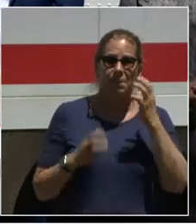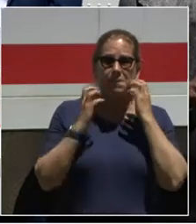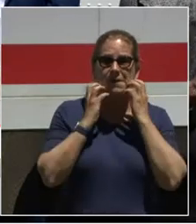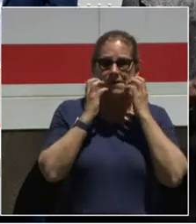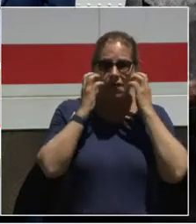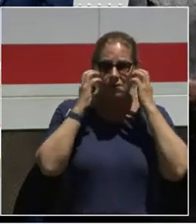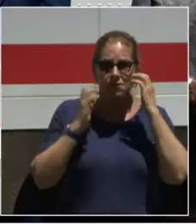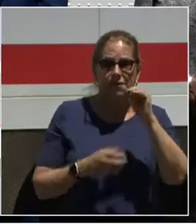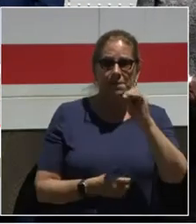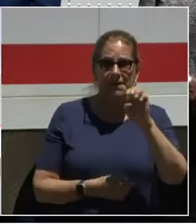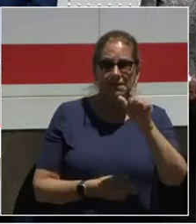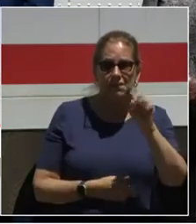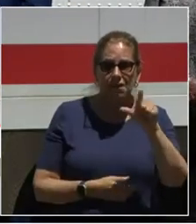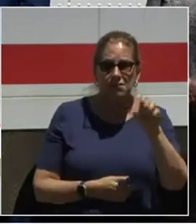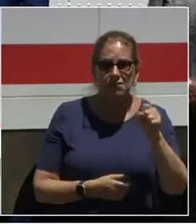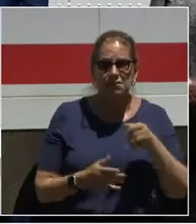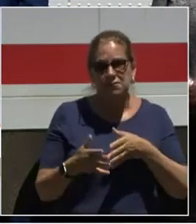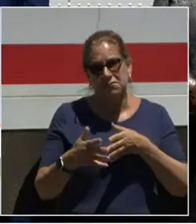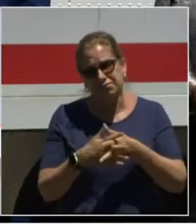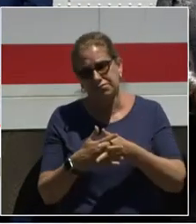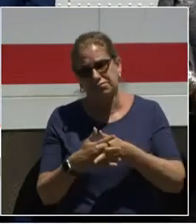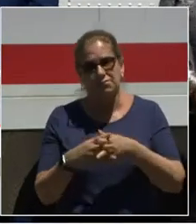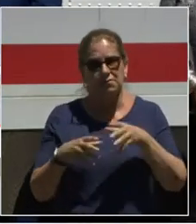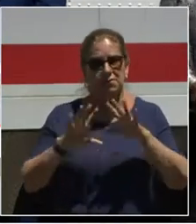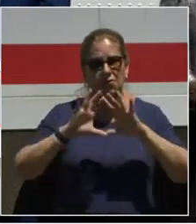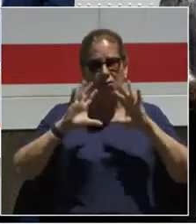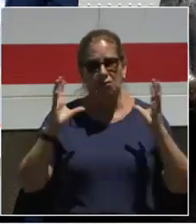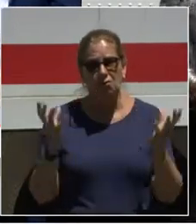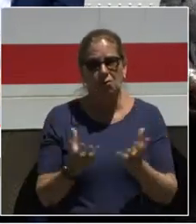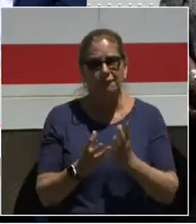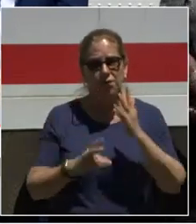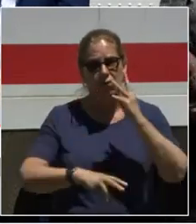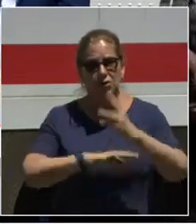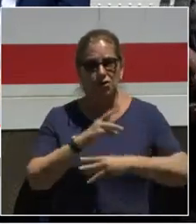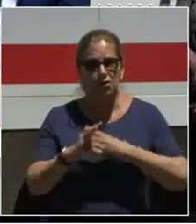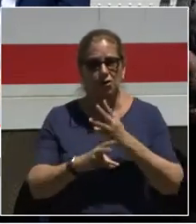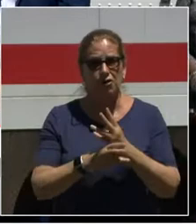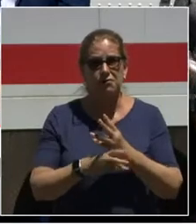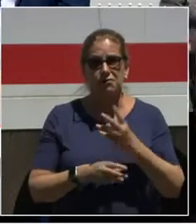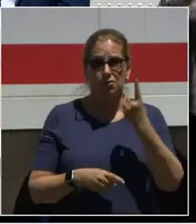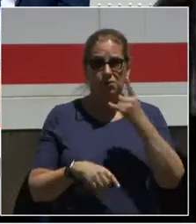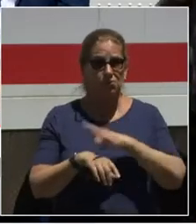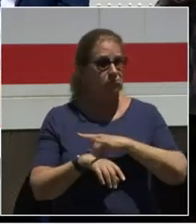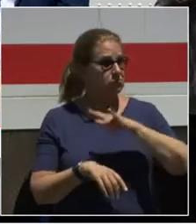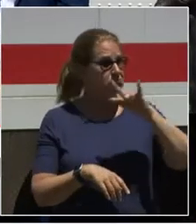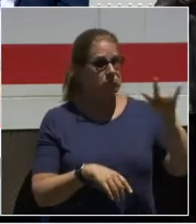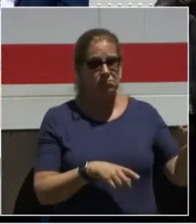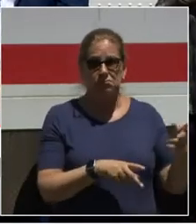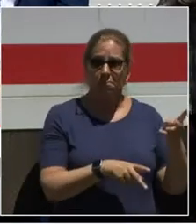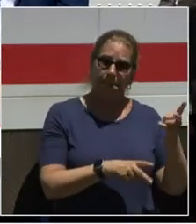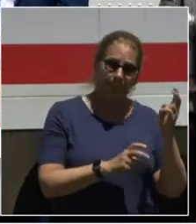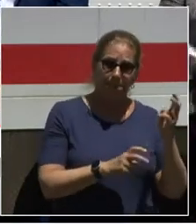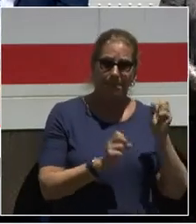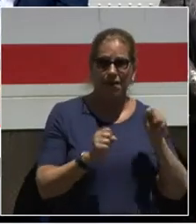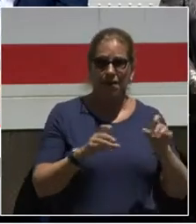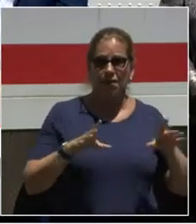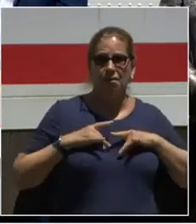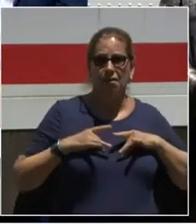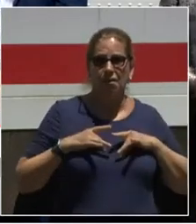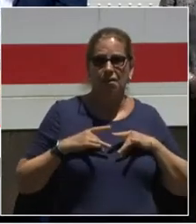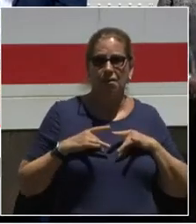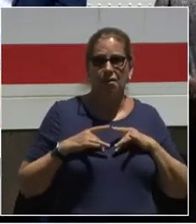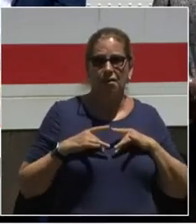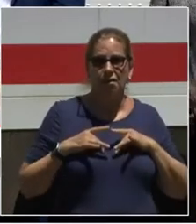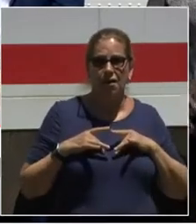means that it's just one plane ride away from DC. and pertussis is circulating in the United